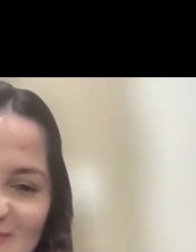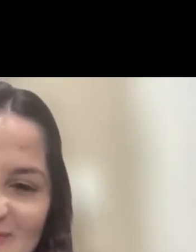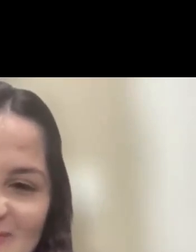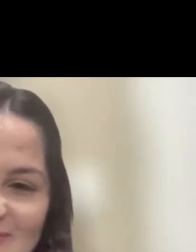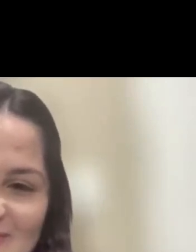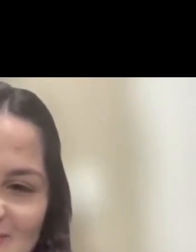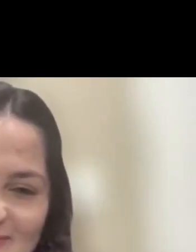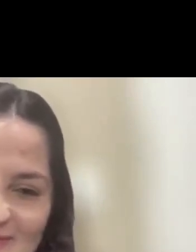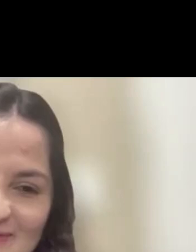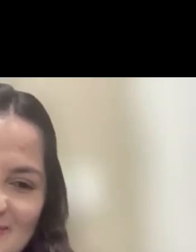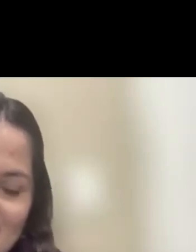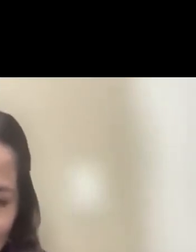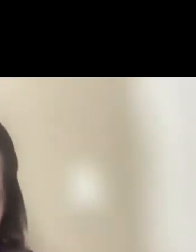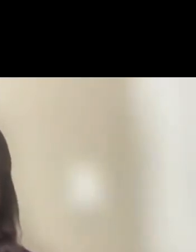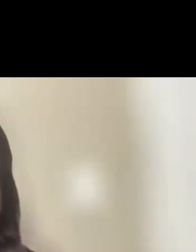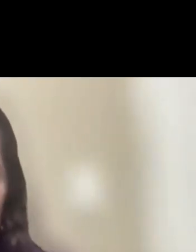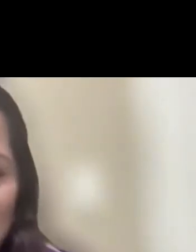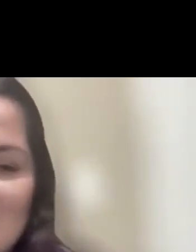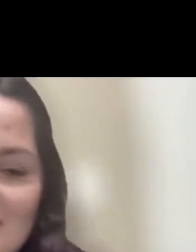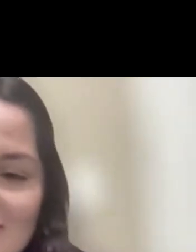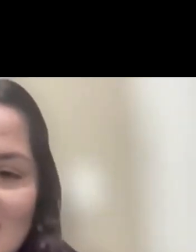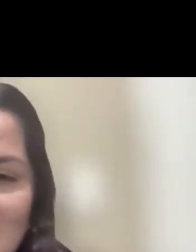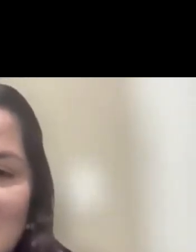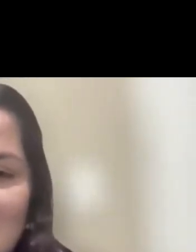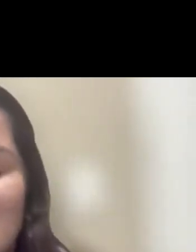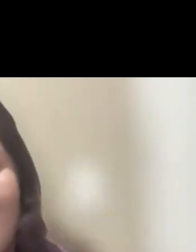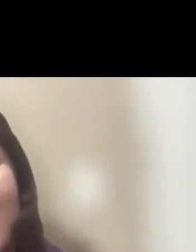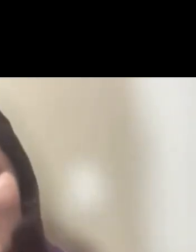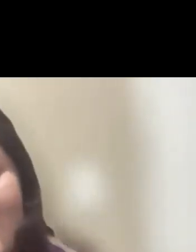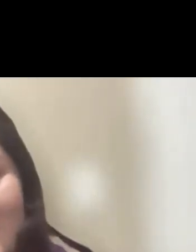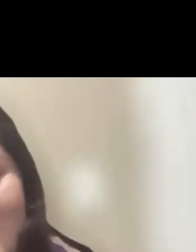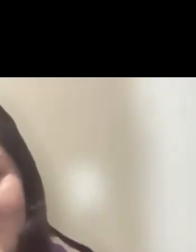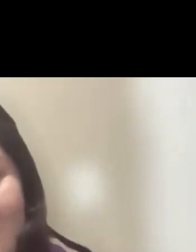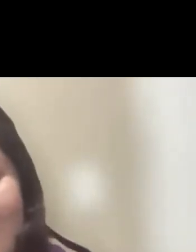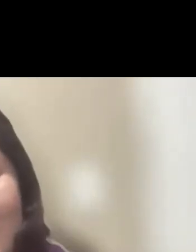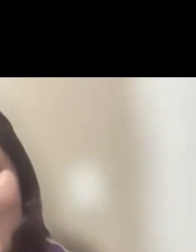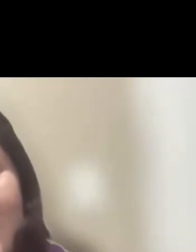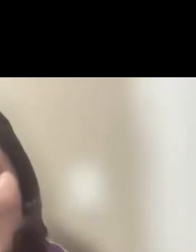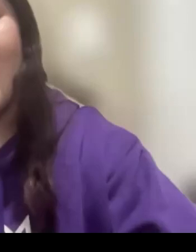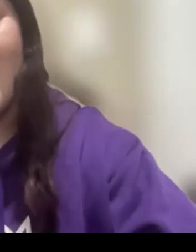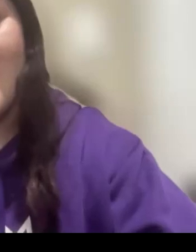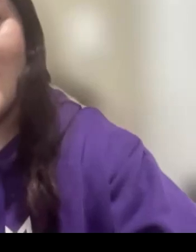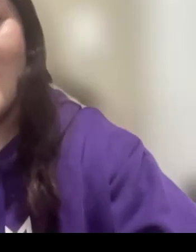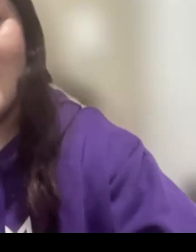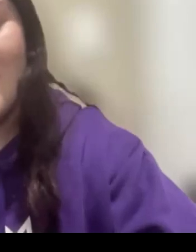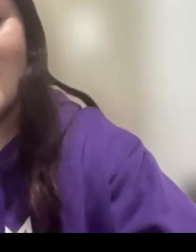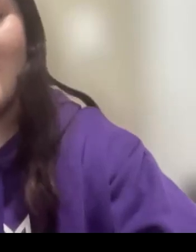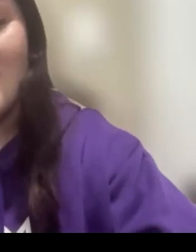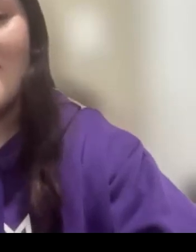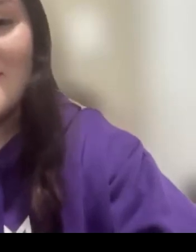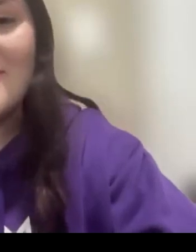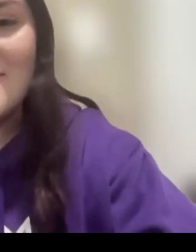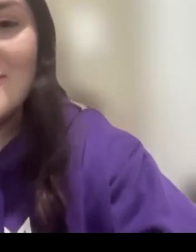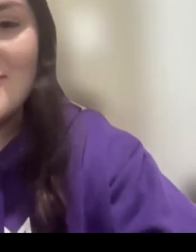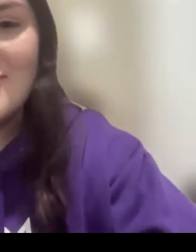What a powerful story. Thank you so much for being here. I really, it makes me cry and both